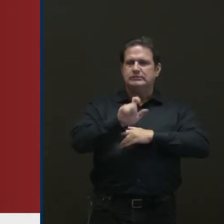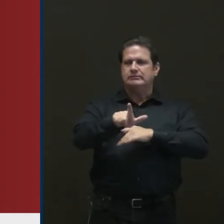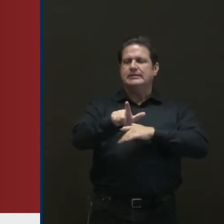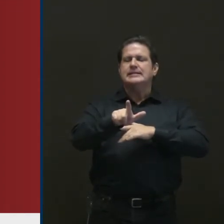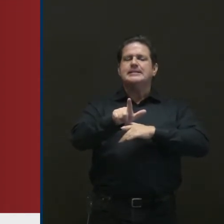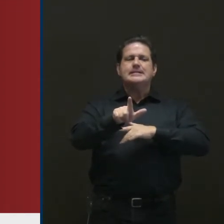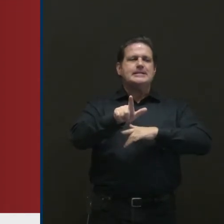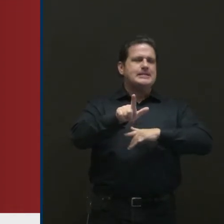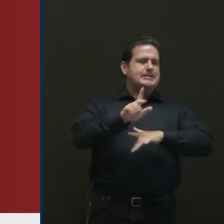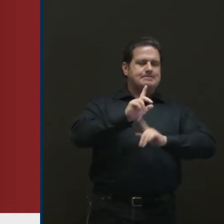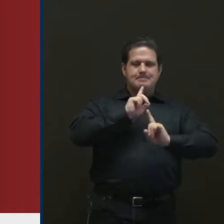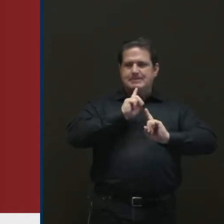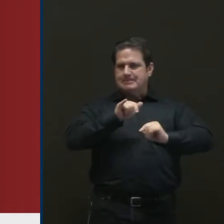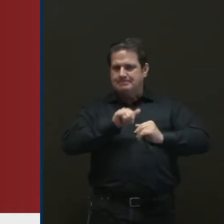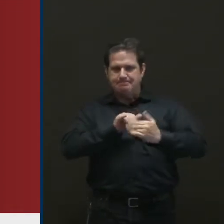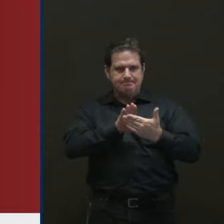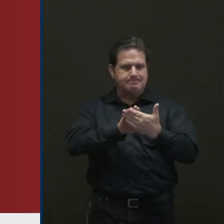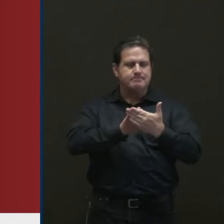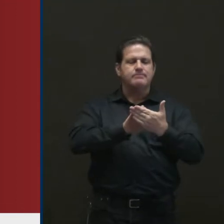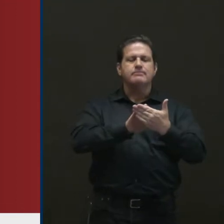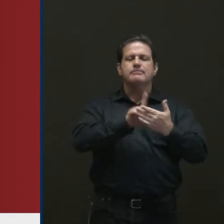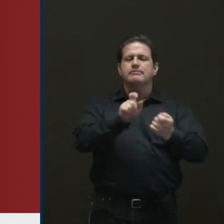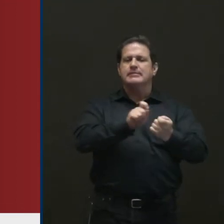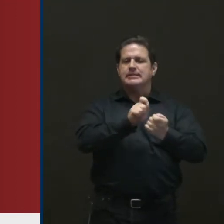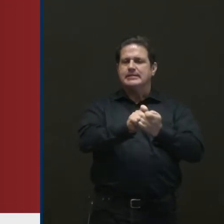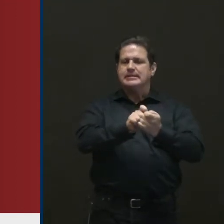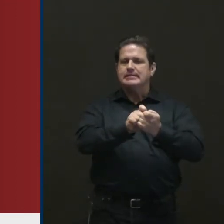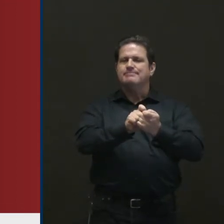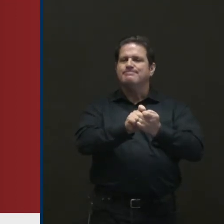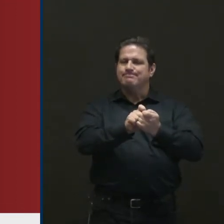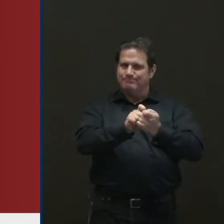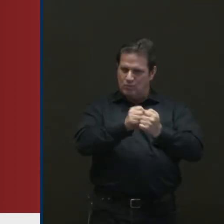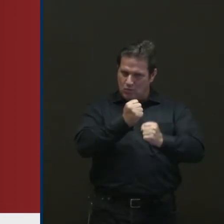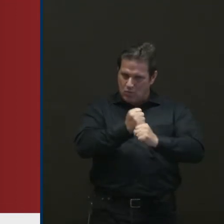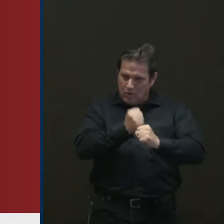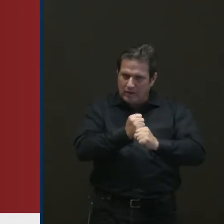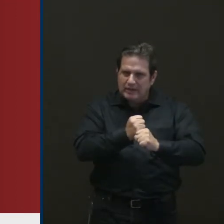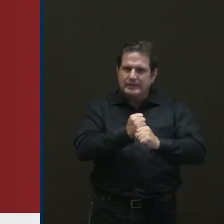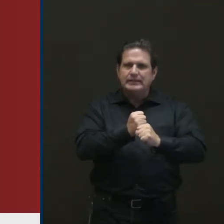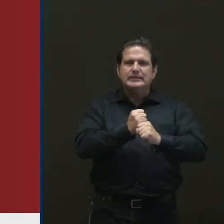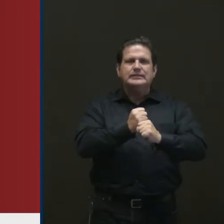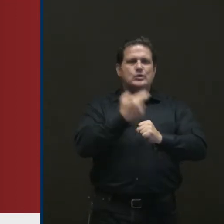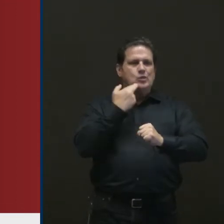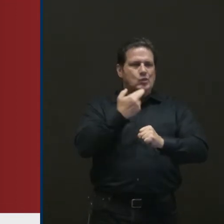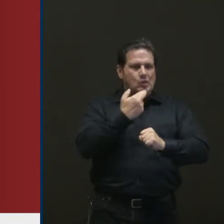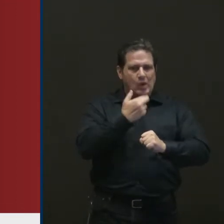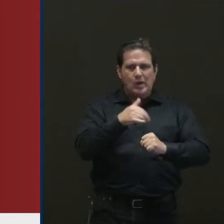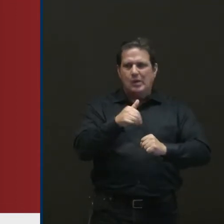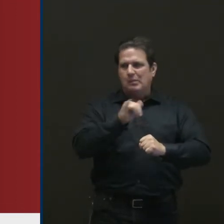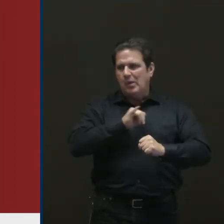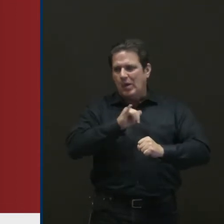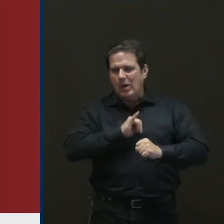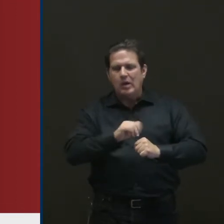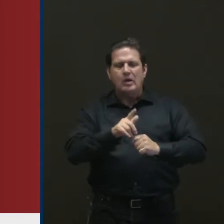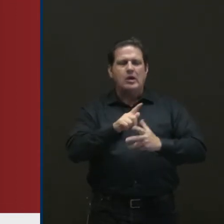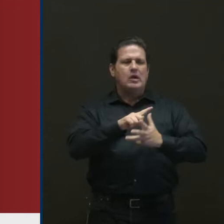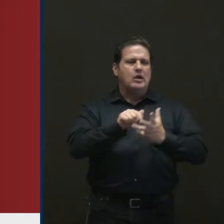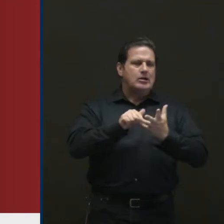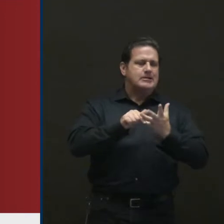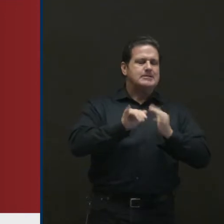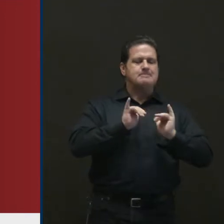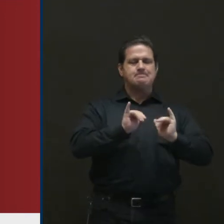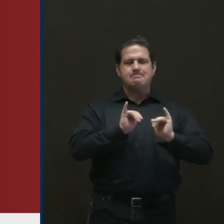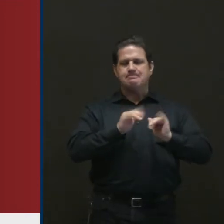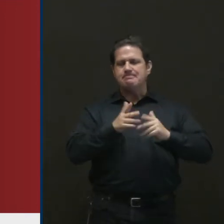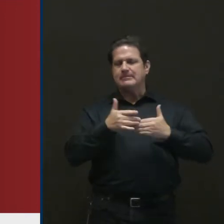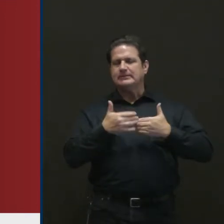to react to that, and particularly among workers in the hospitality industry, bars and restaurants. And we've